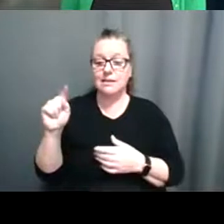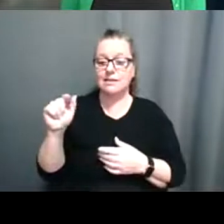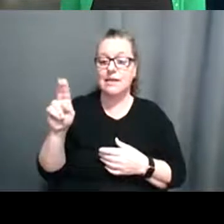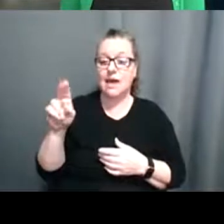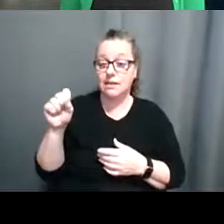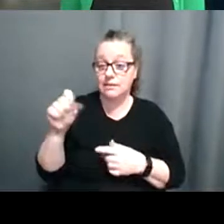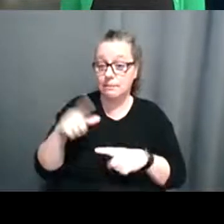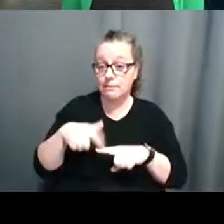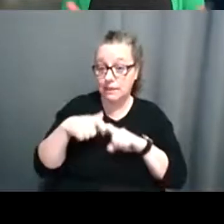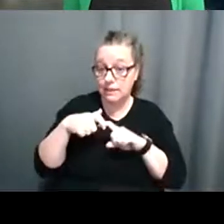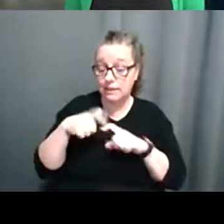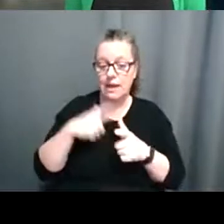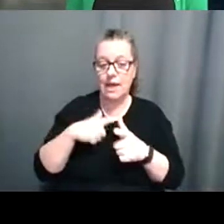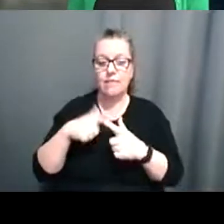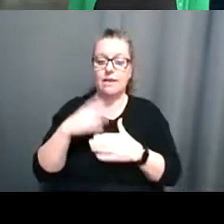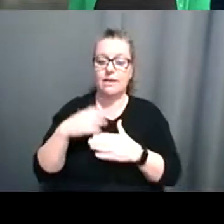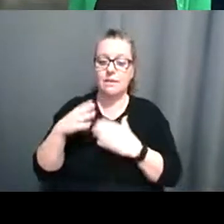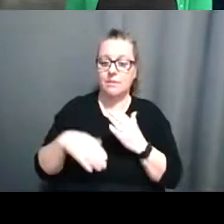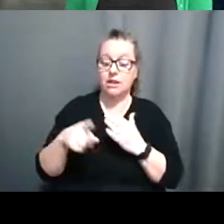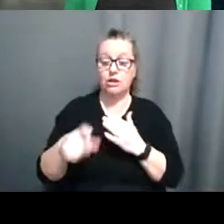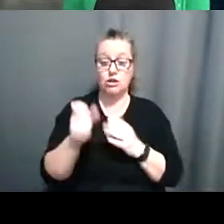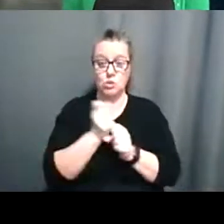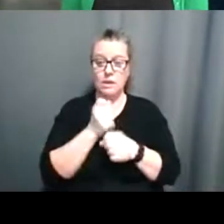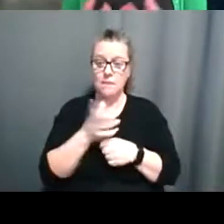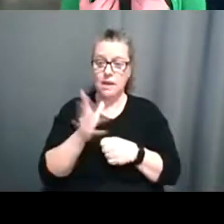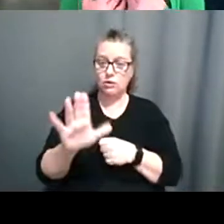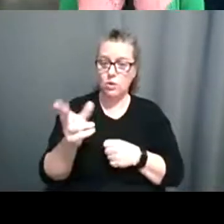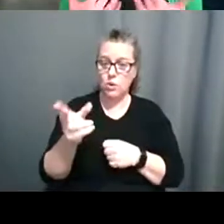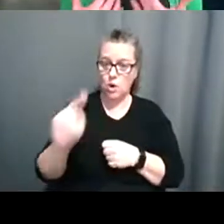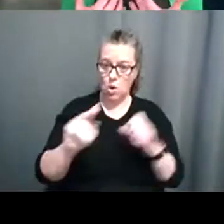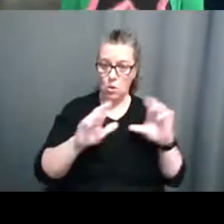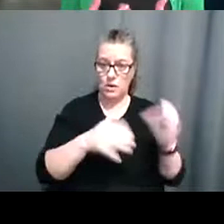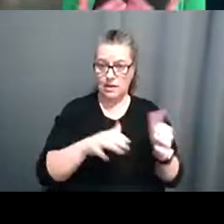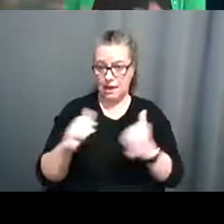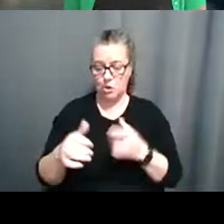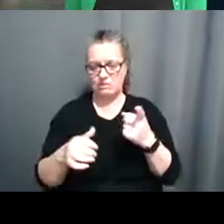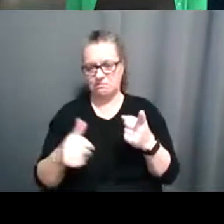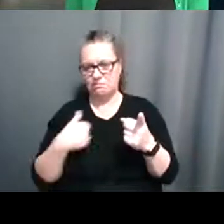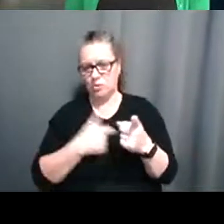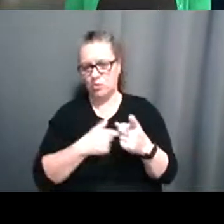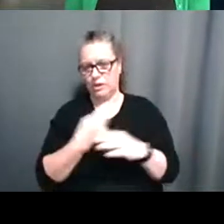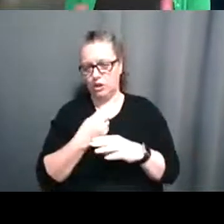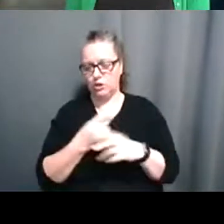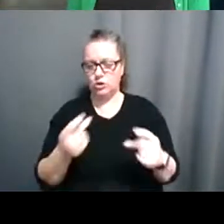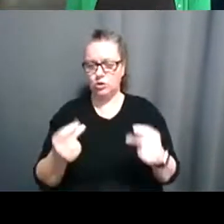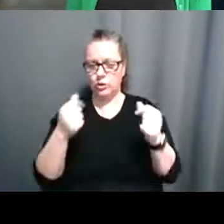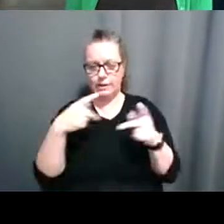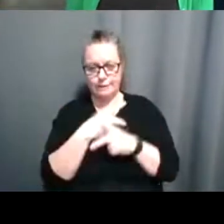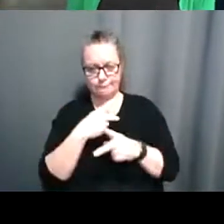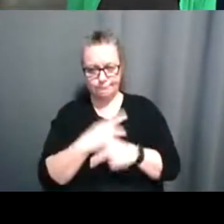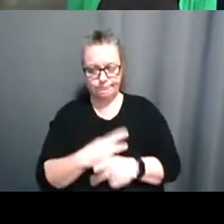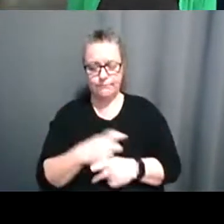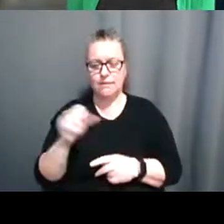completed. You can create your own categories. This is what we used for quickly navigating to the status